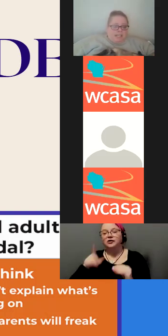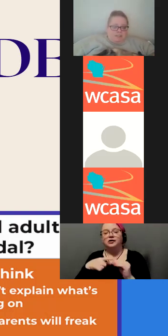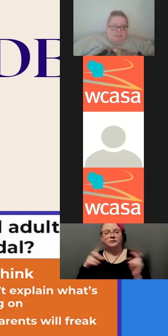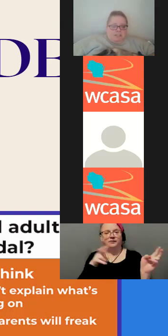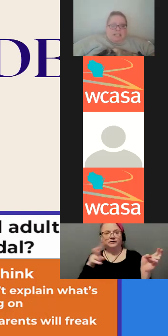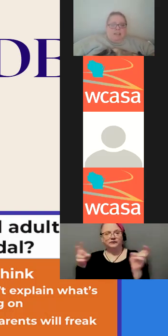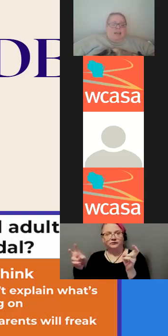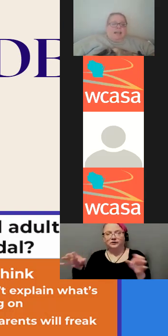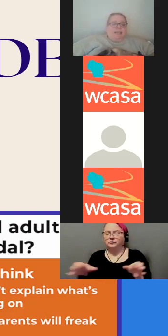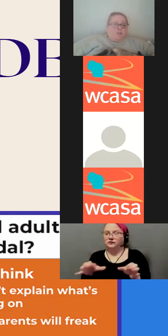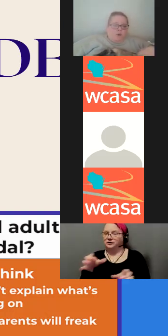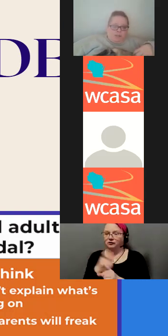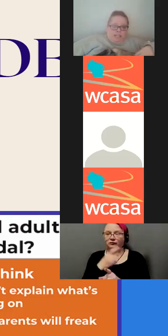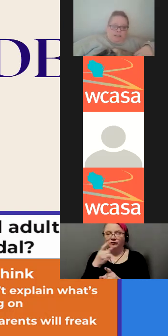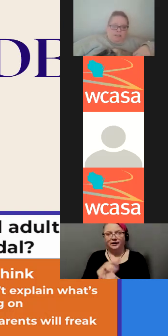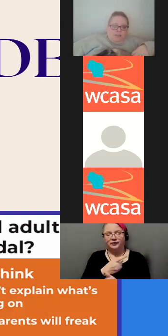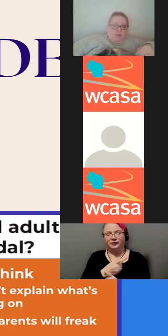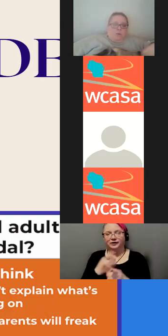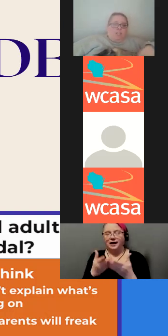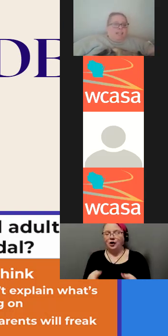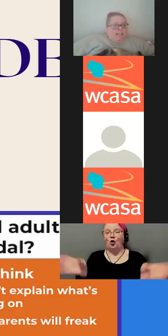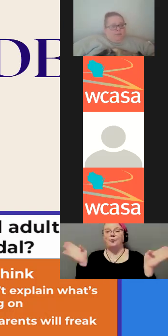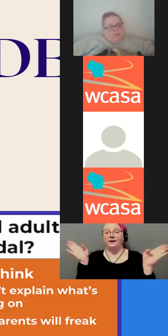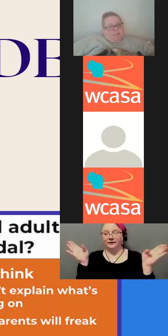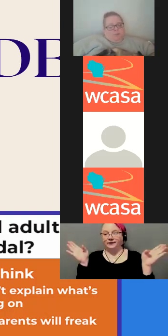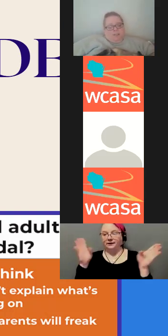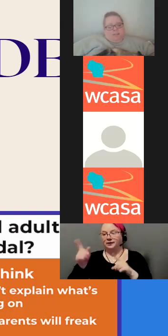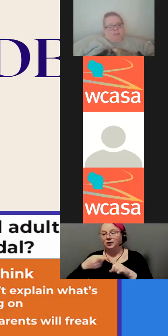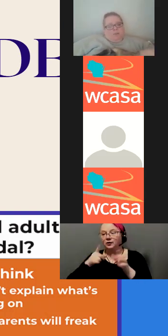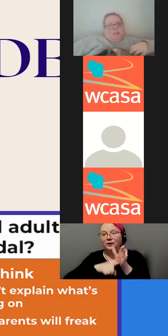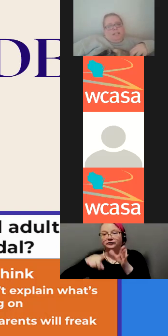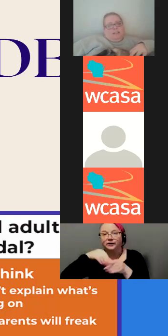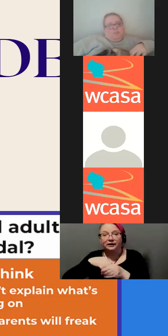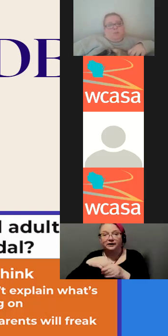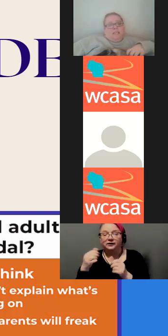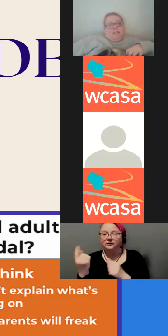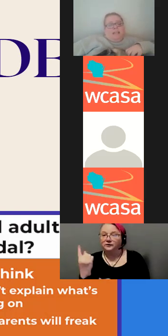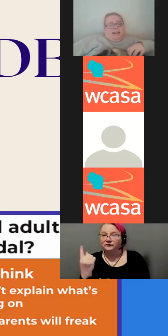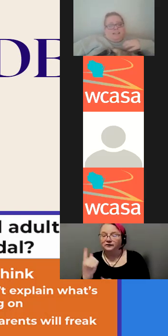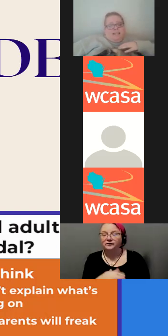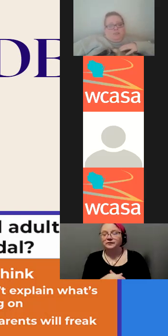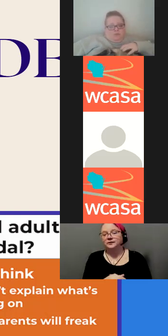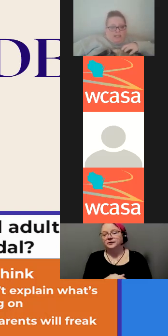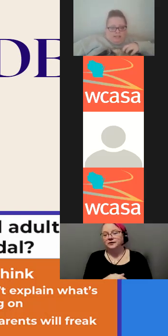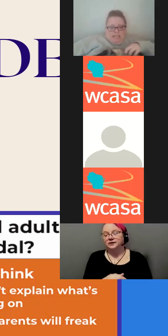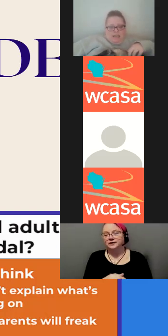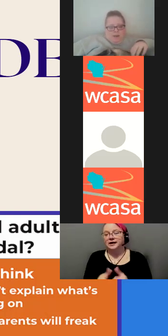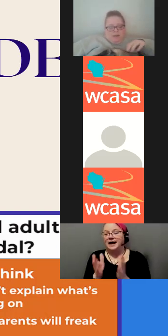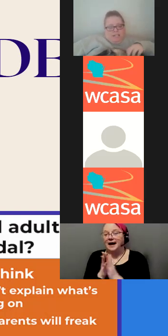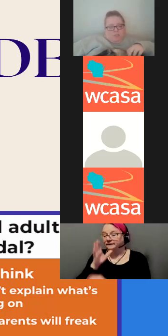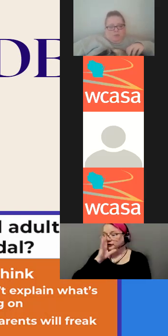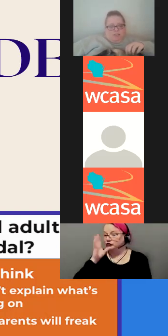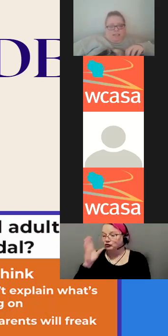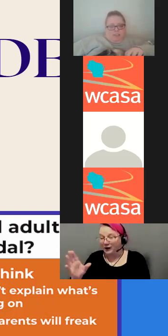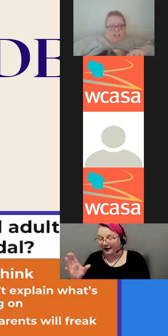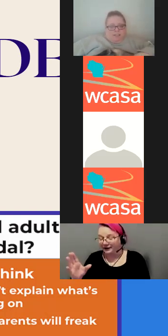done regularly and openly. When checking in with someone, we need to be asking directly about